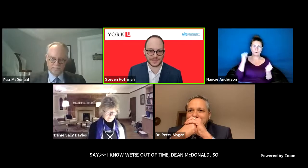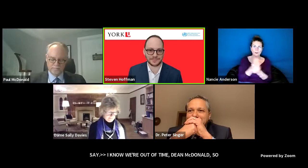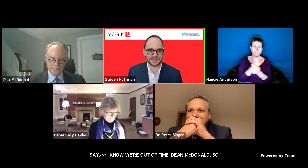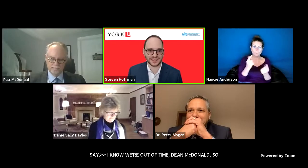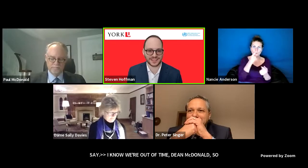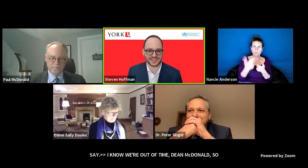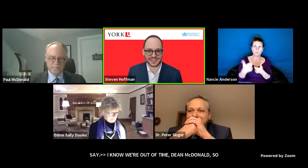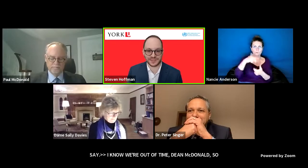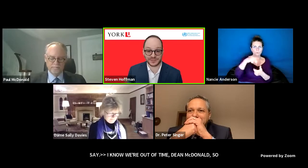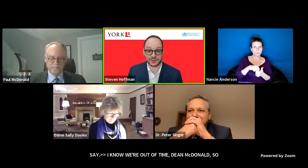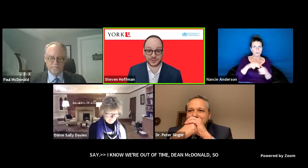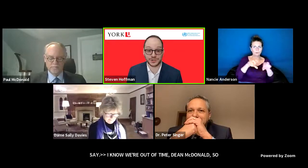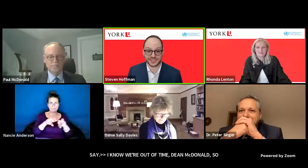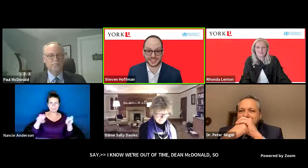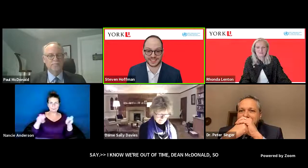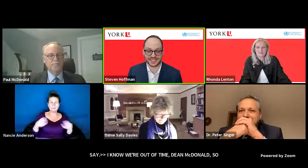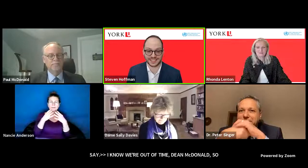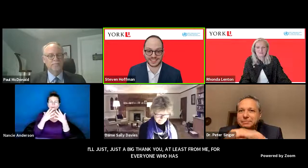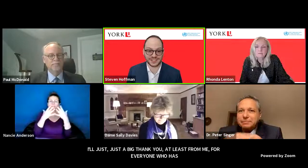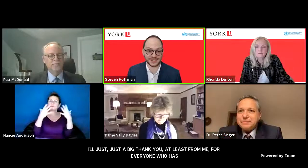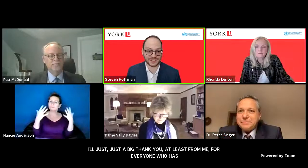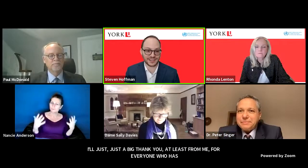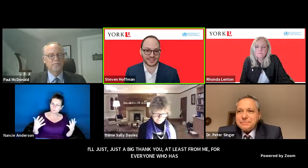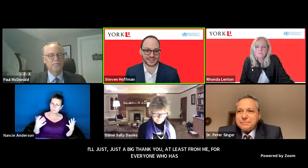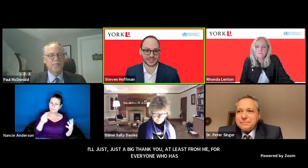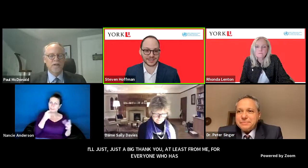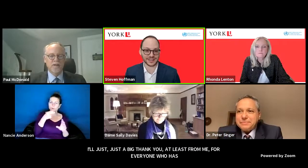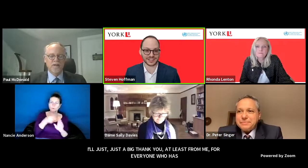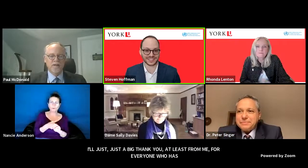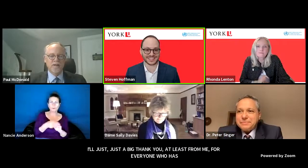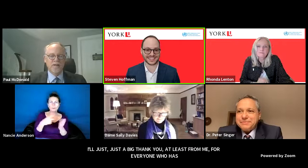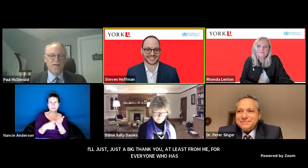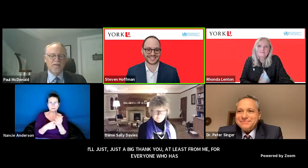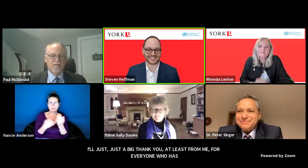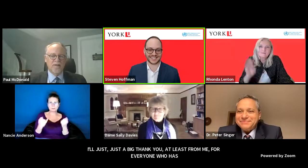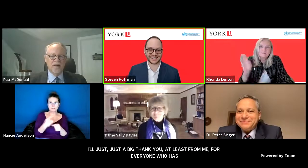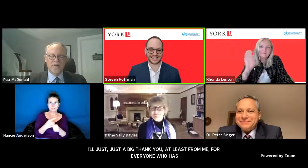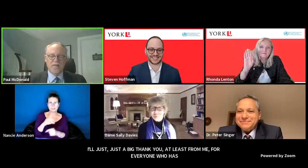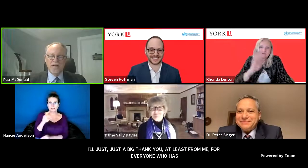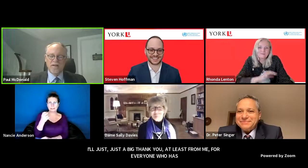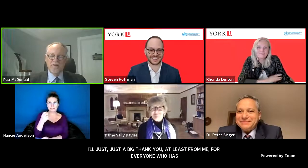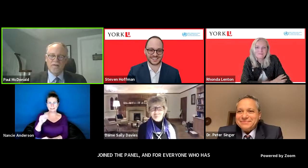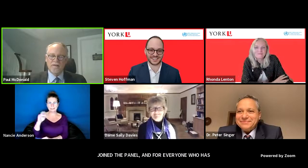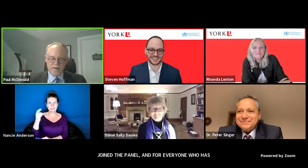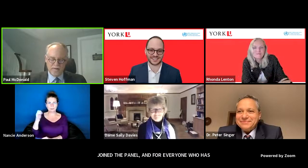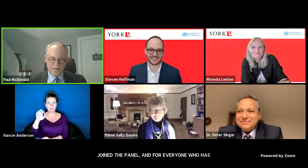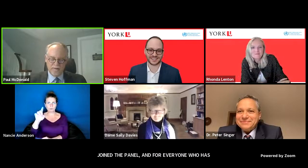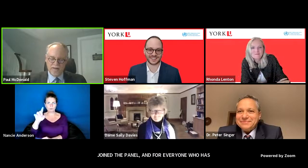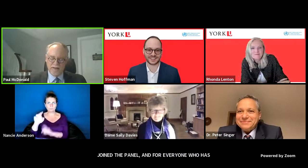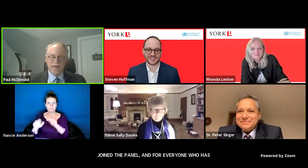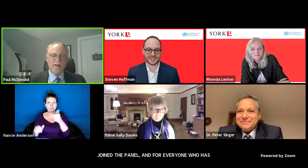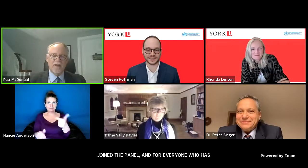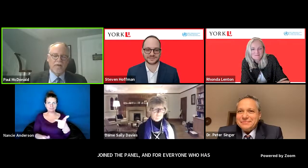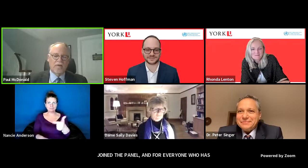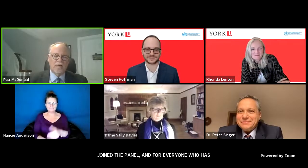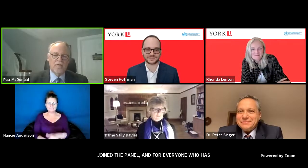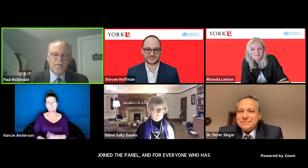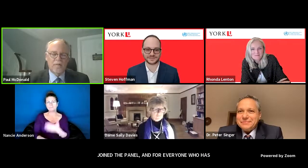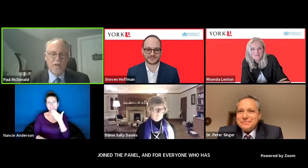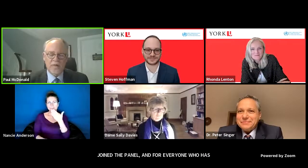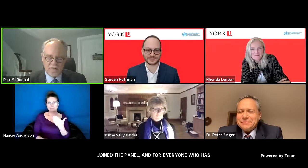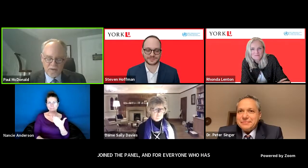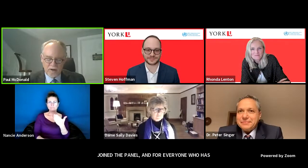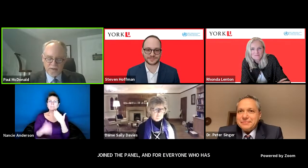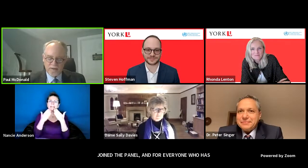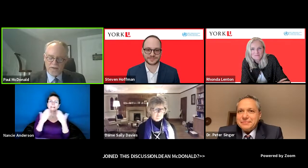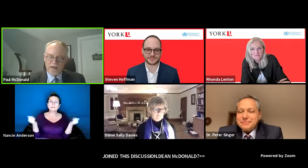and for everyone who's joined this discussion. Dean McDonald. Thank you. And I'd like to thank all of